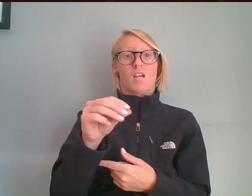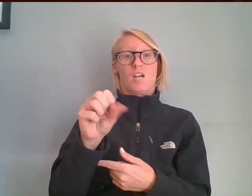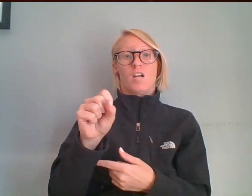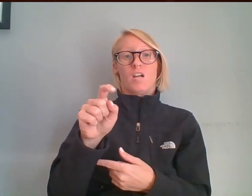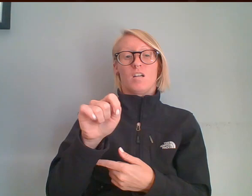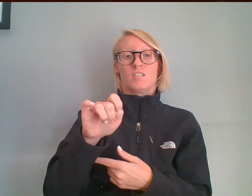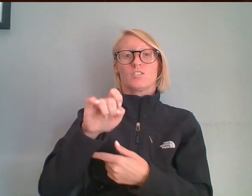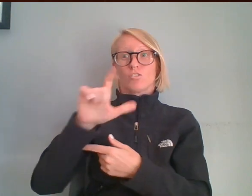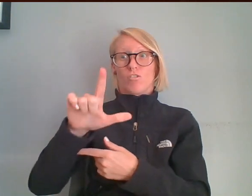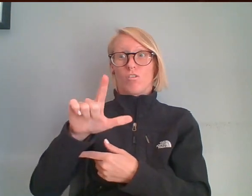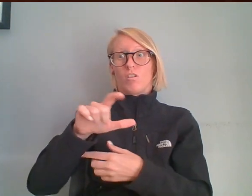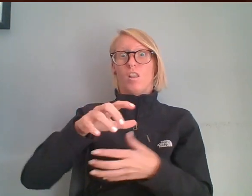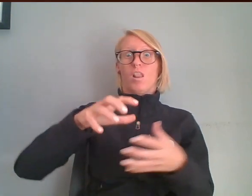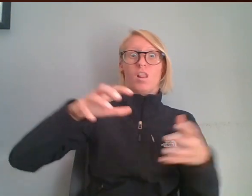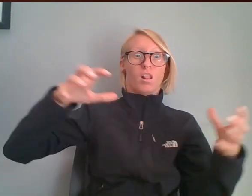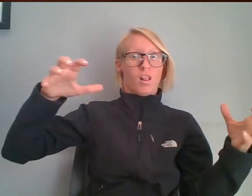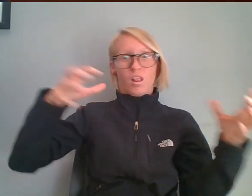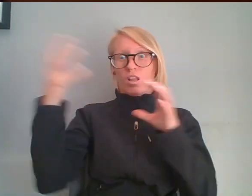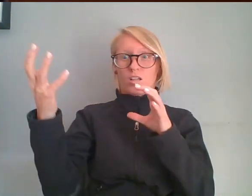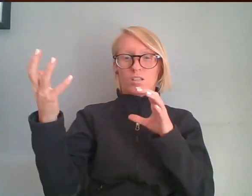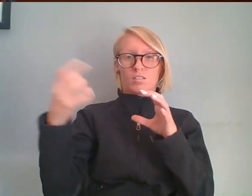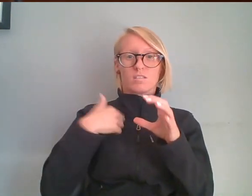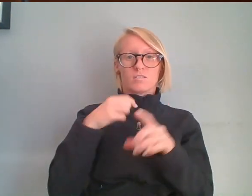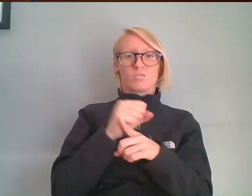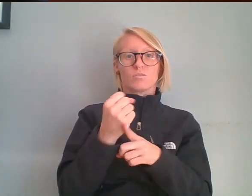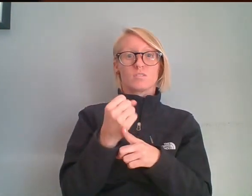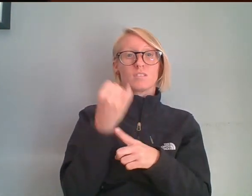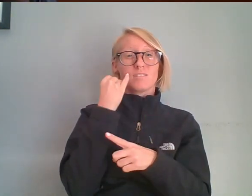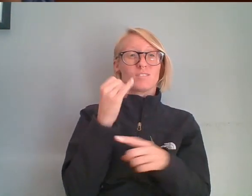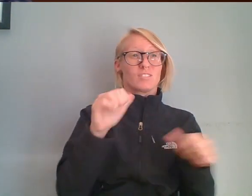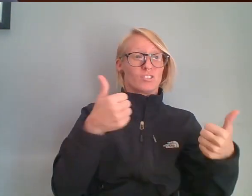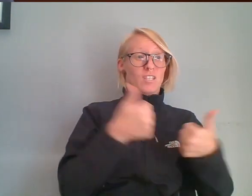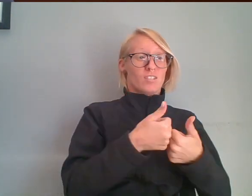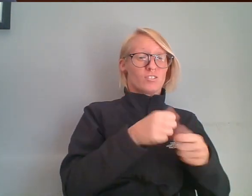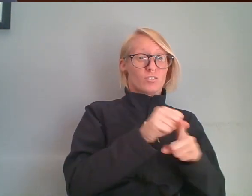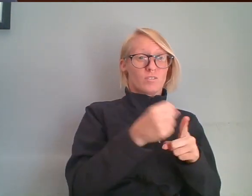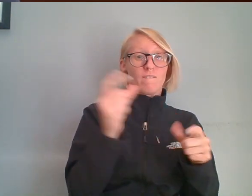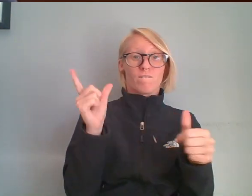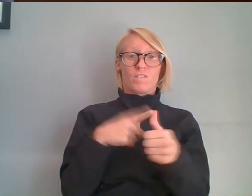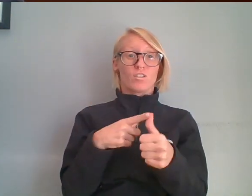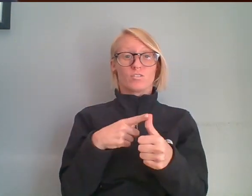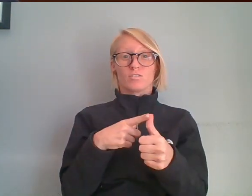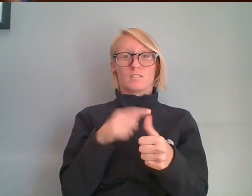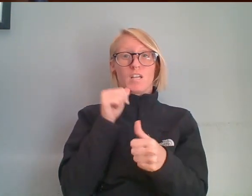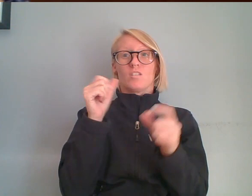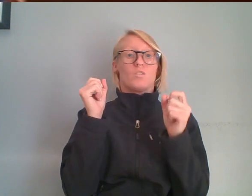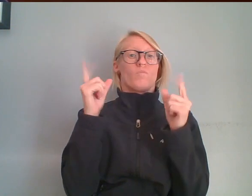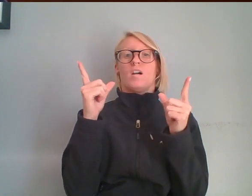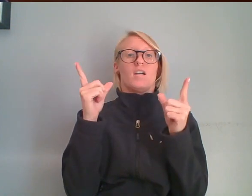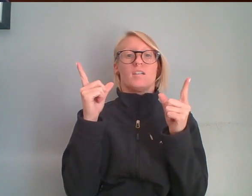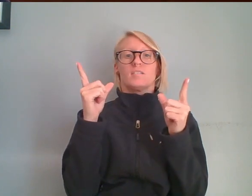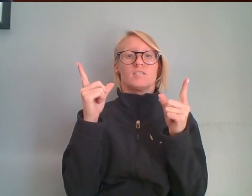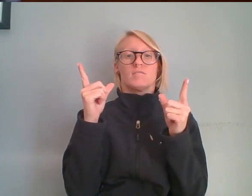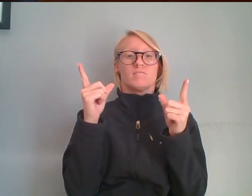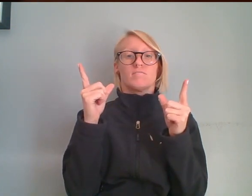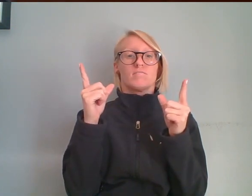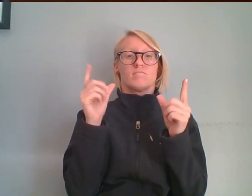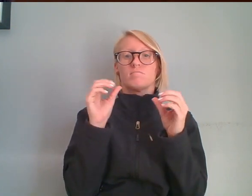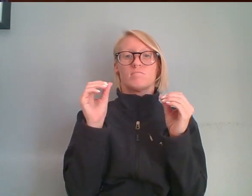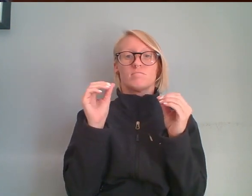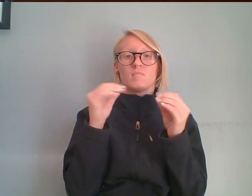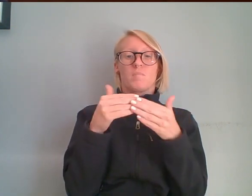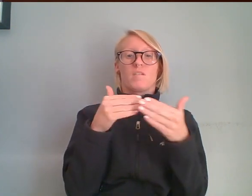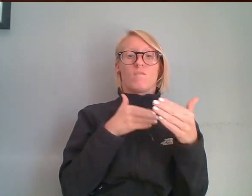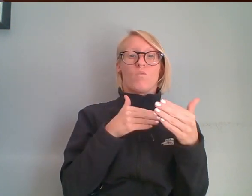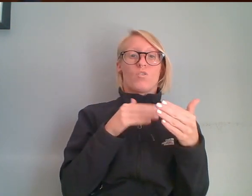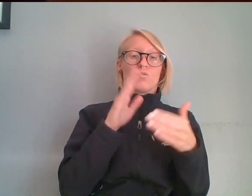when you find yourself in a challenging situation, first, it should not become a surprise to you. It should not be a surprise. Before